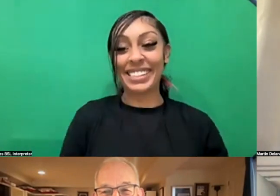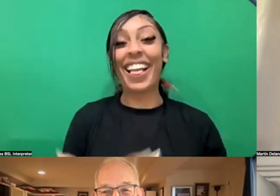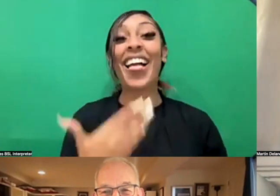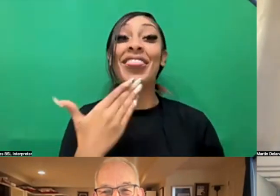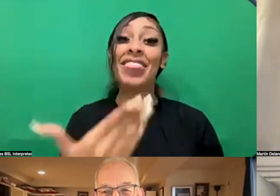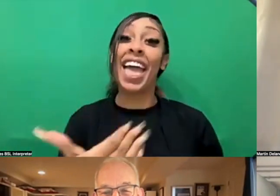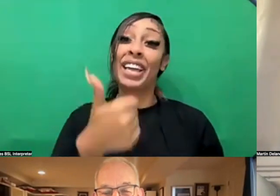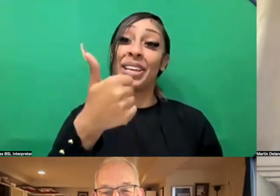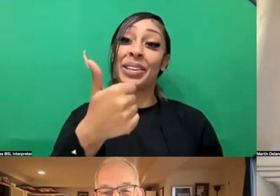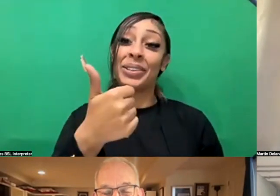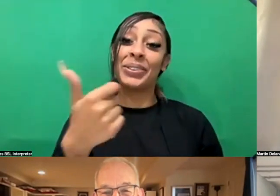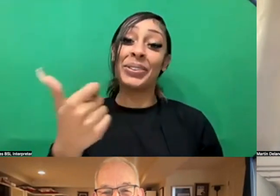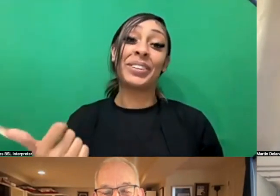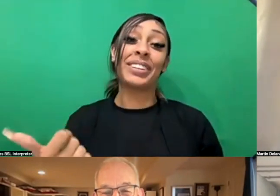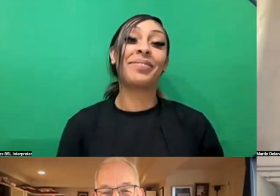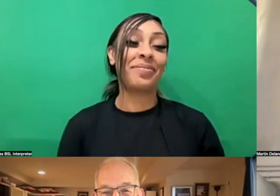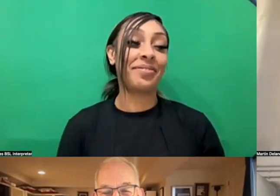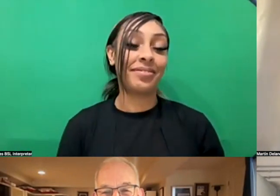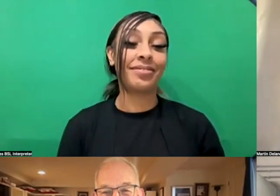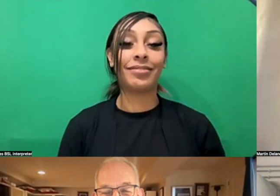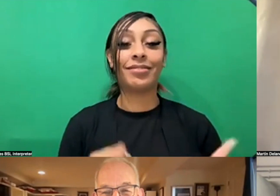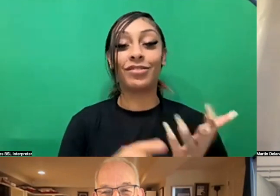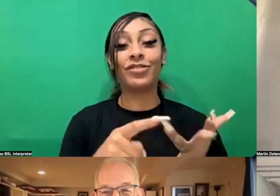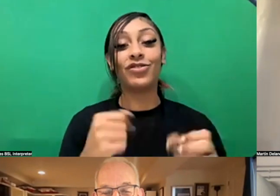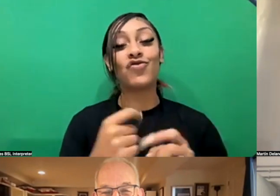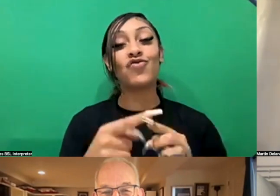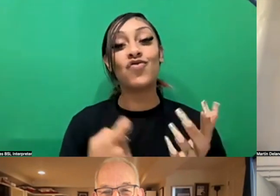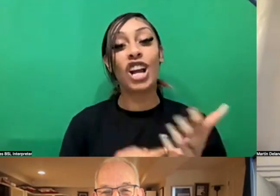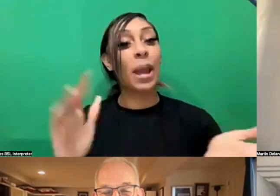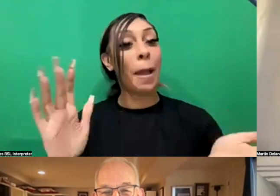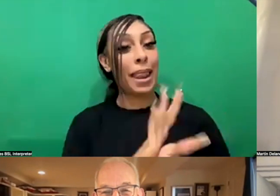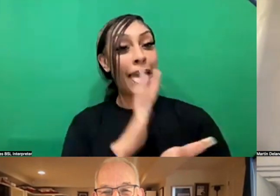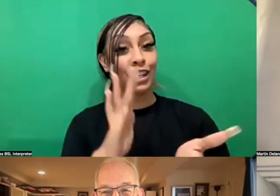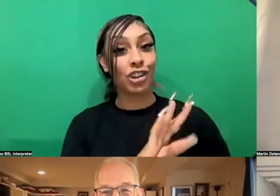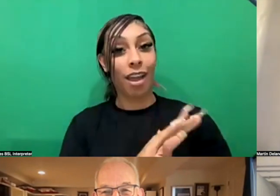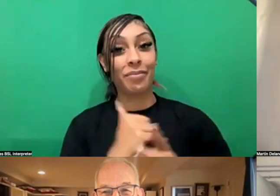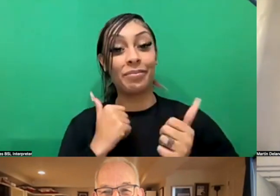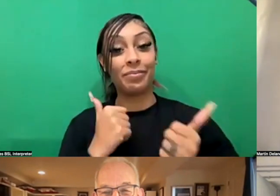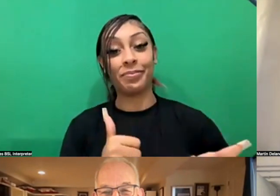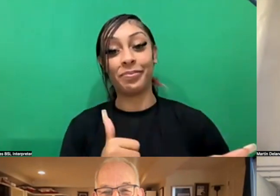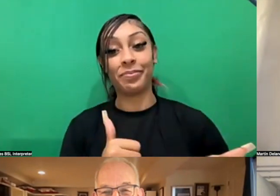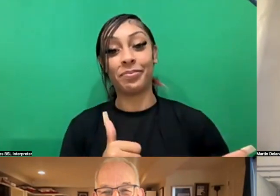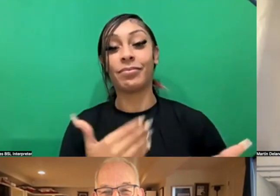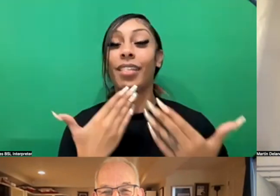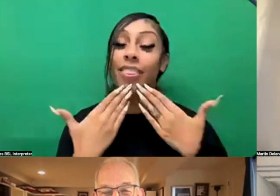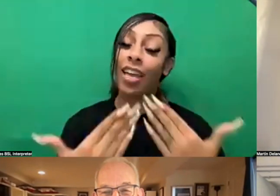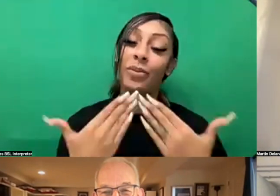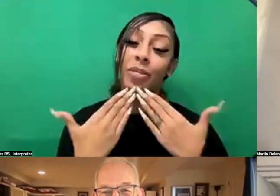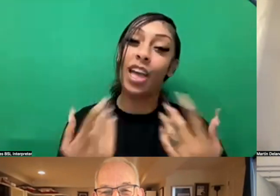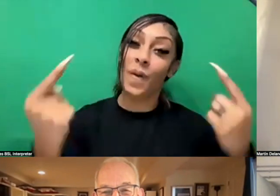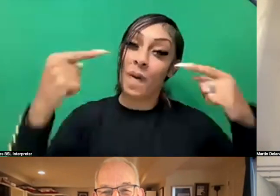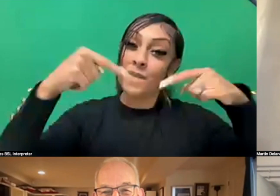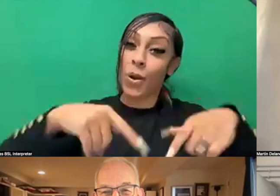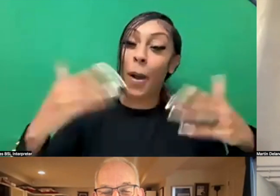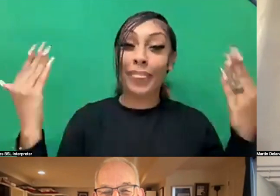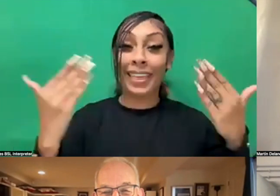much again. Yeah, Roger, absolute pleasure. Really, really can't thank you enough for being here this evening, and hopefully we